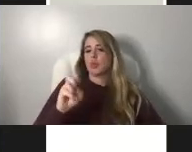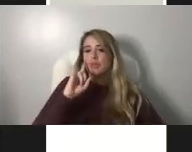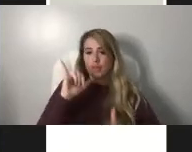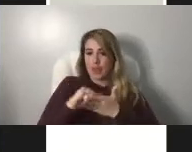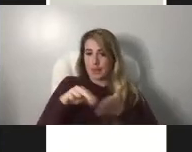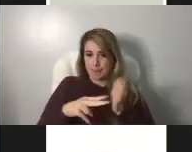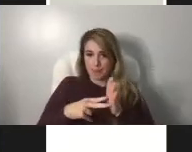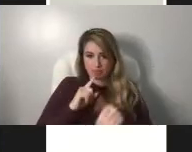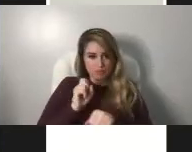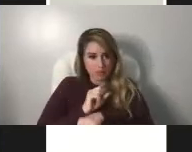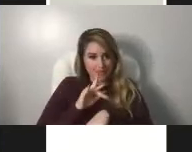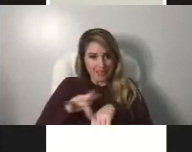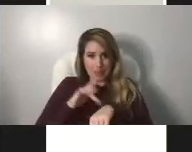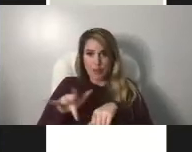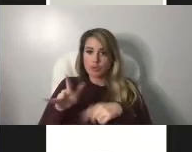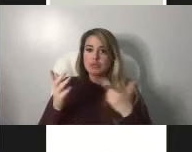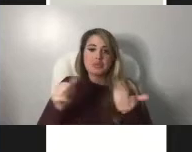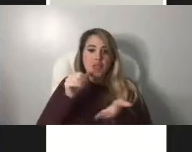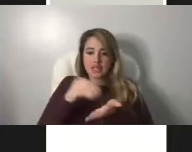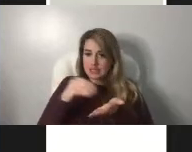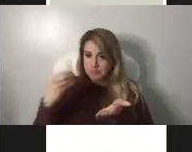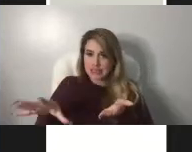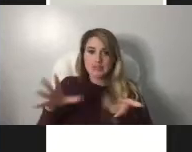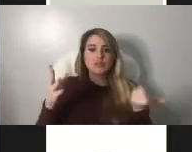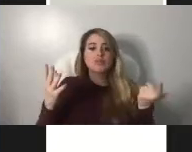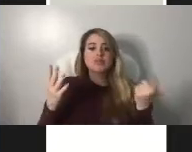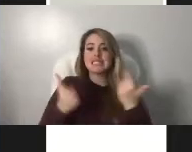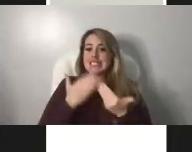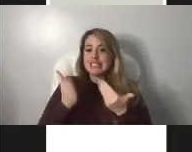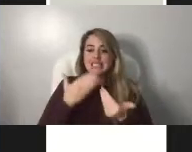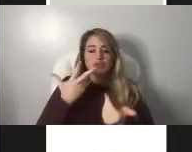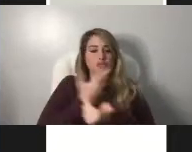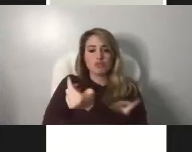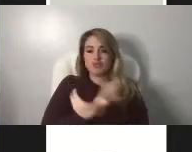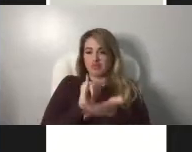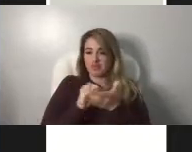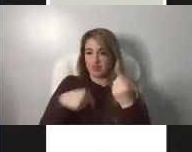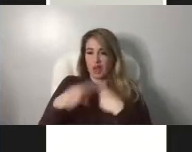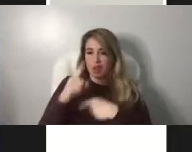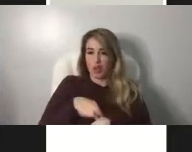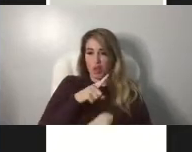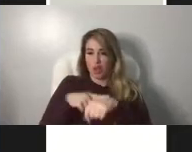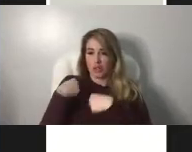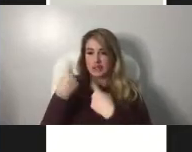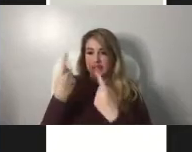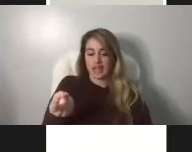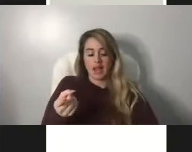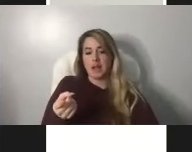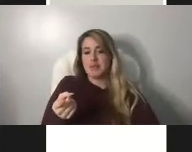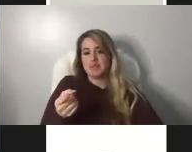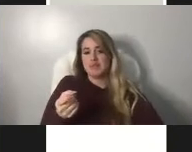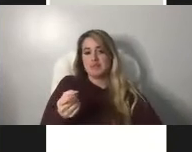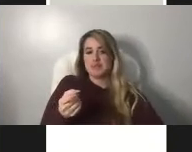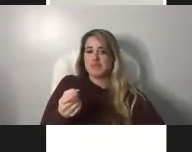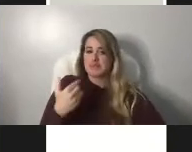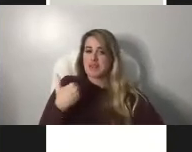available. It's inexpensive. It's easy to administer. It's been around for a long time. It has a relatively